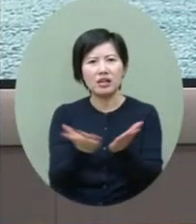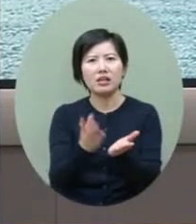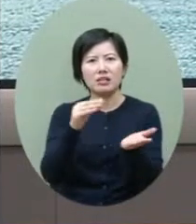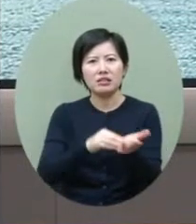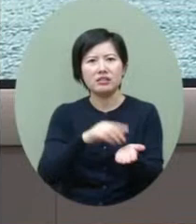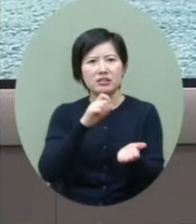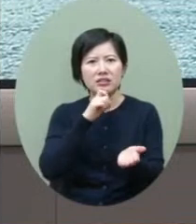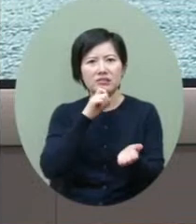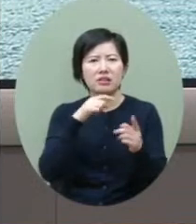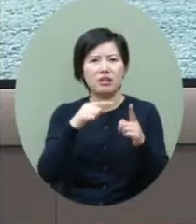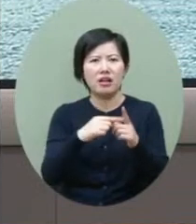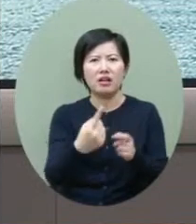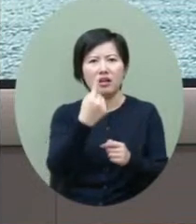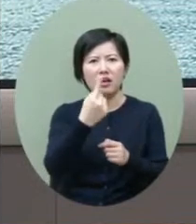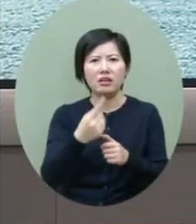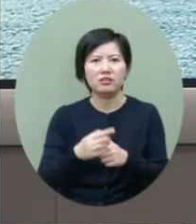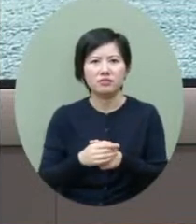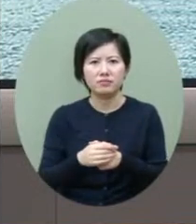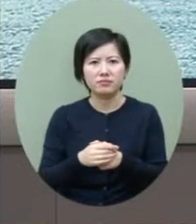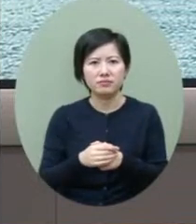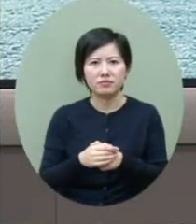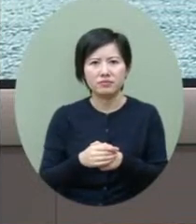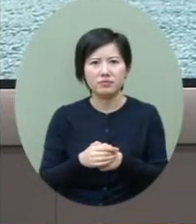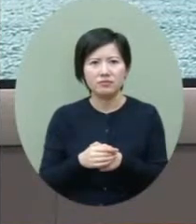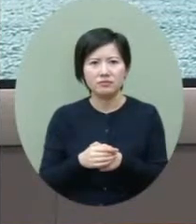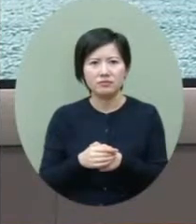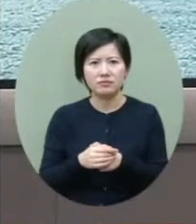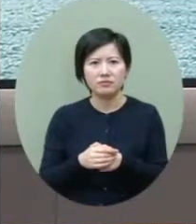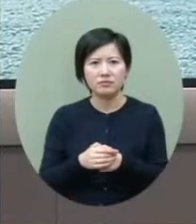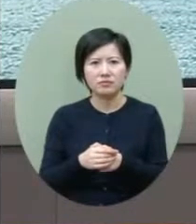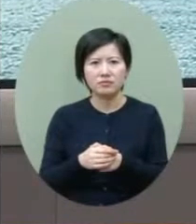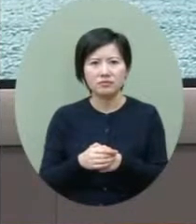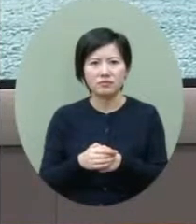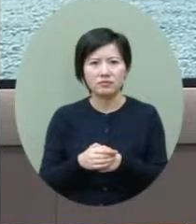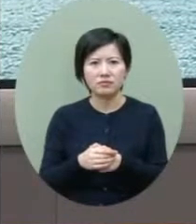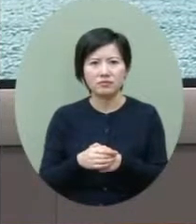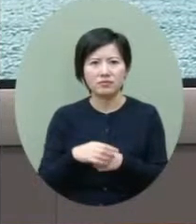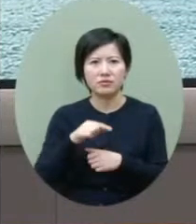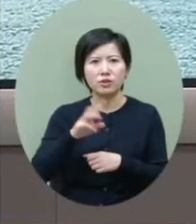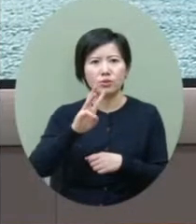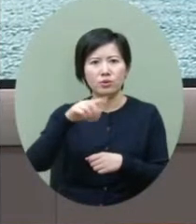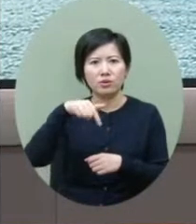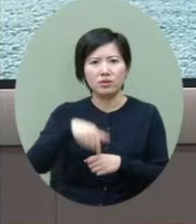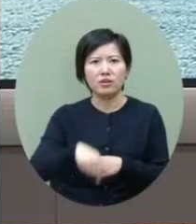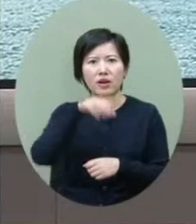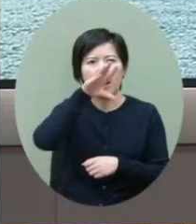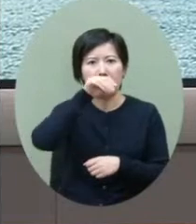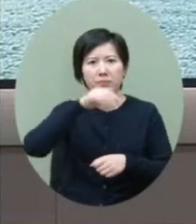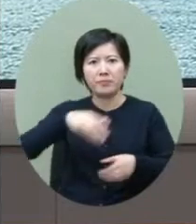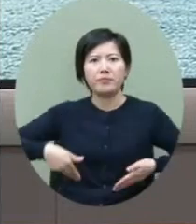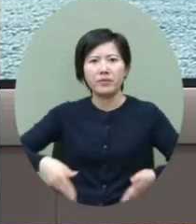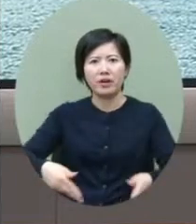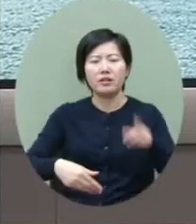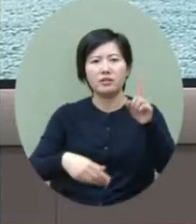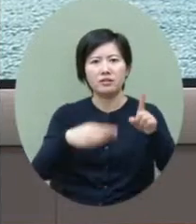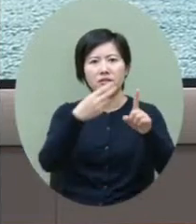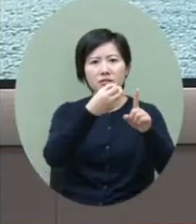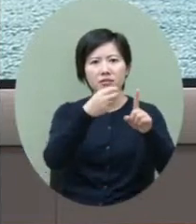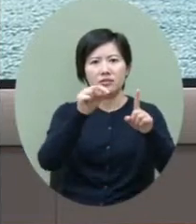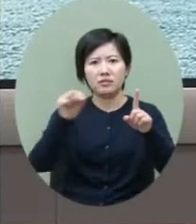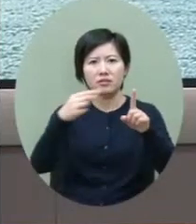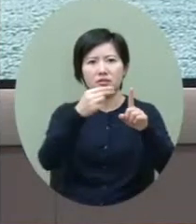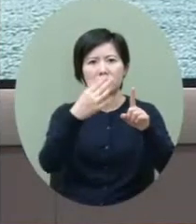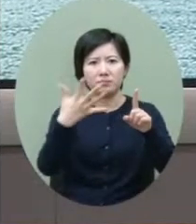there's 1 positive sewage samples where 1 confirmed case is identified. Sam Shui Po, Atloo